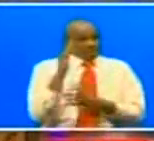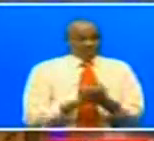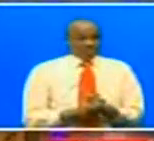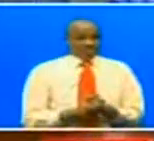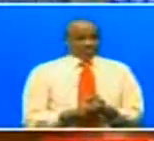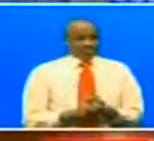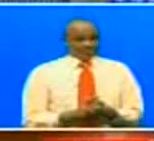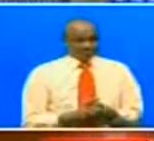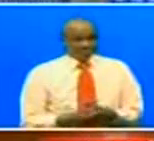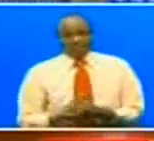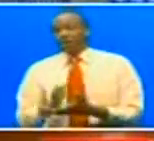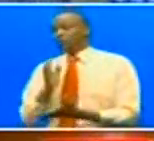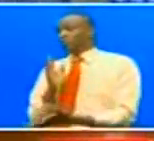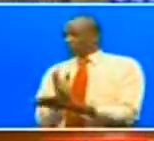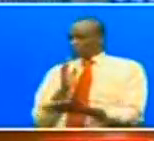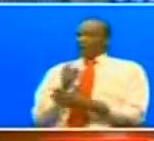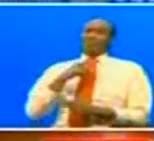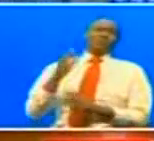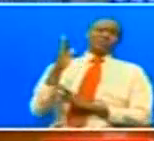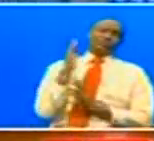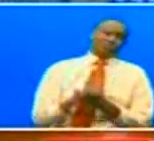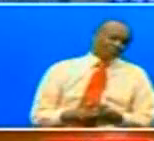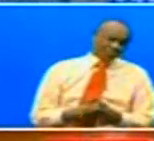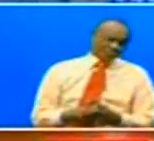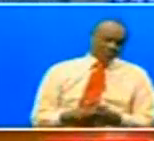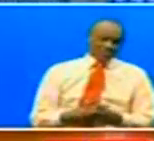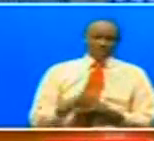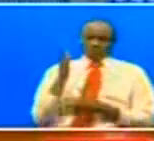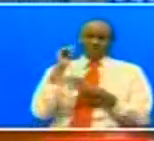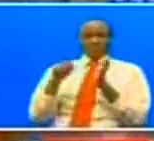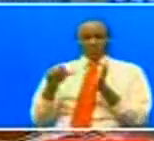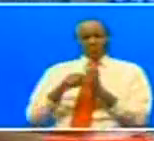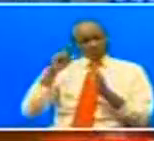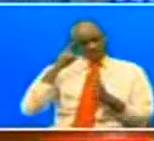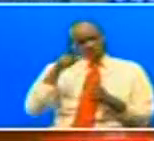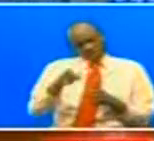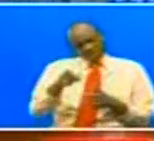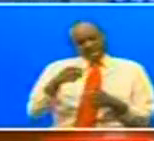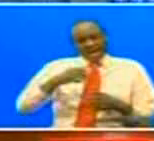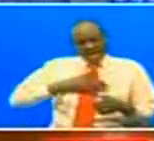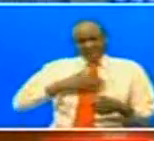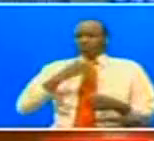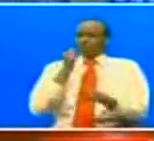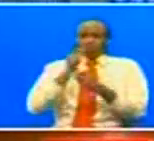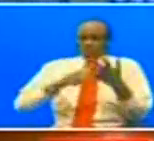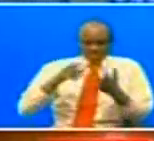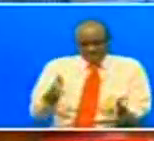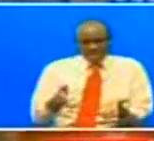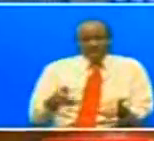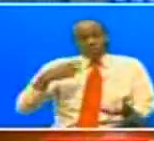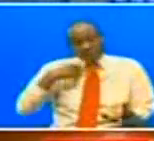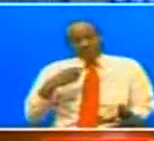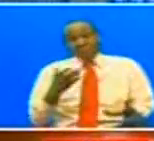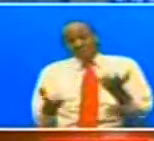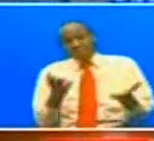the symptoms. Absolutely. And speaking of insecurity, what are we doing right now as a nation from your vantage point? Are we sitting